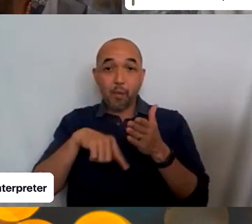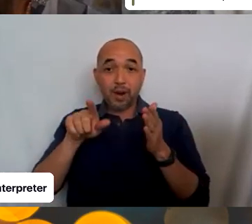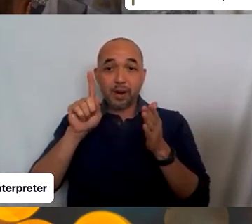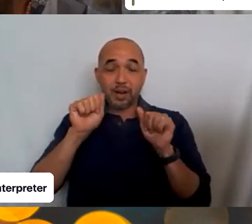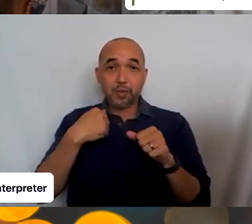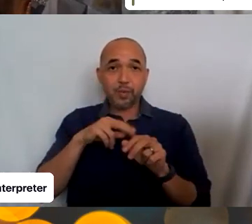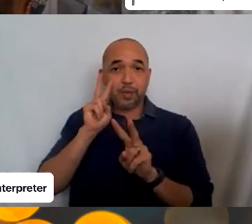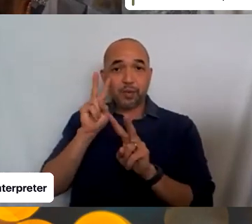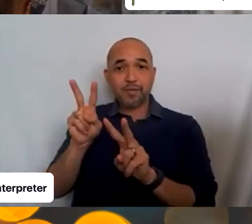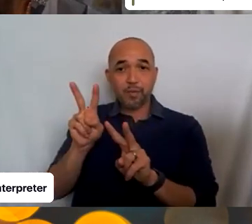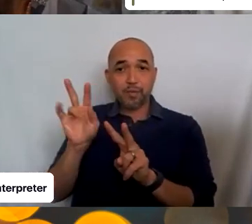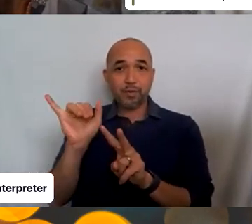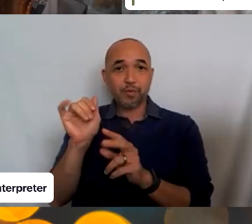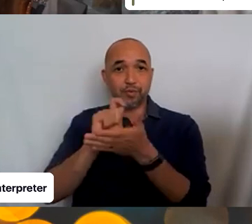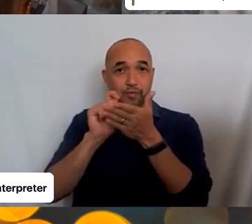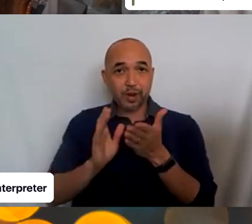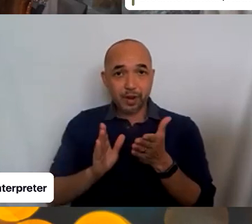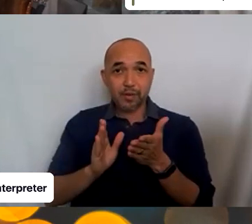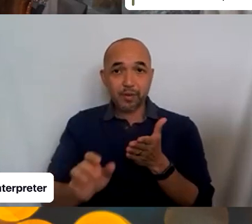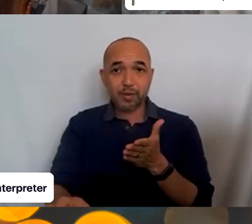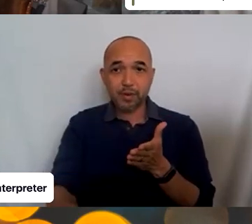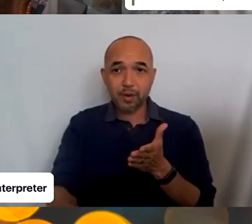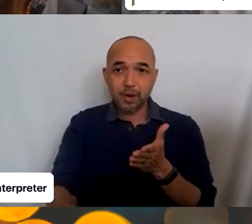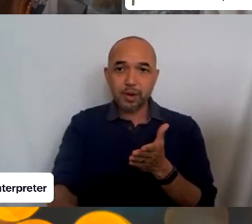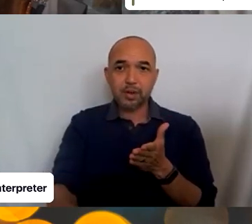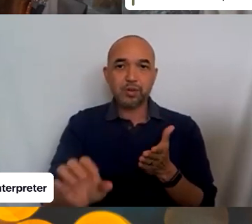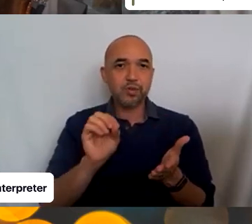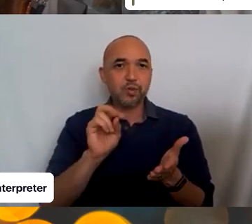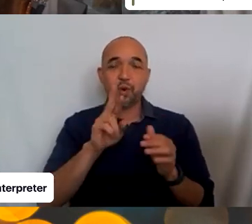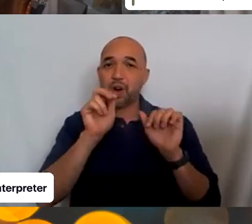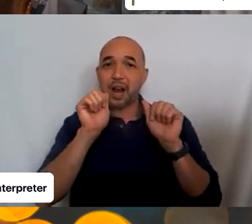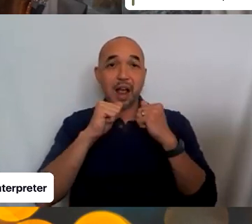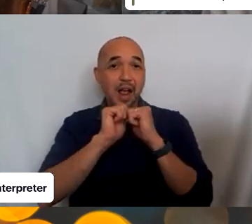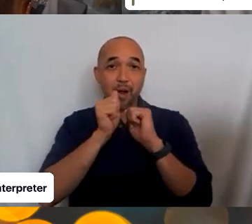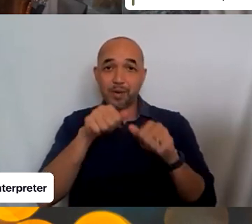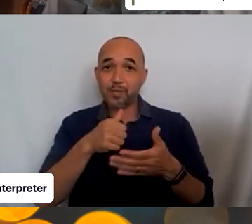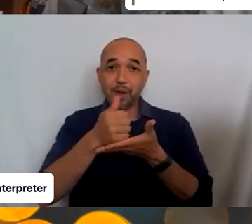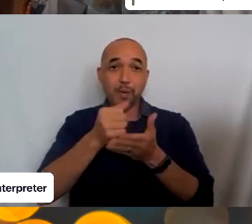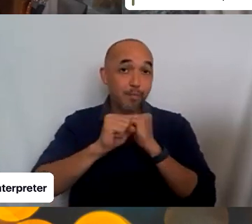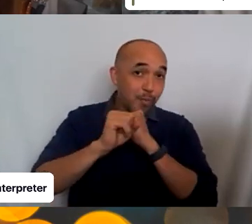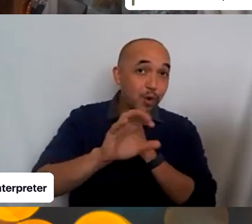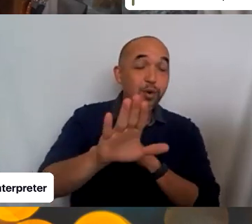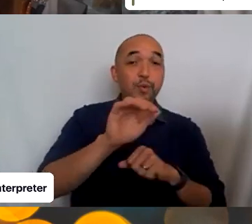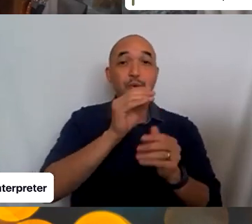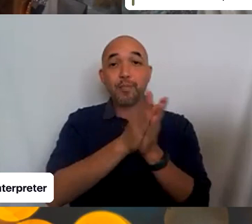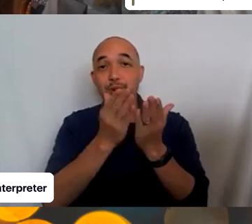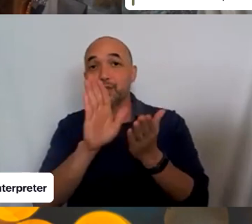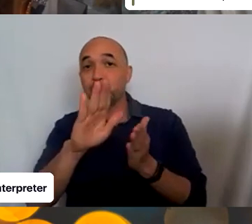And is there anything that we can do to help promote you or promote your books and your work on this